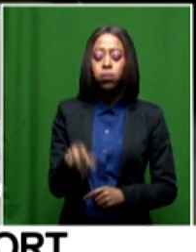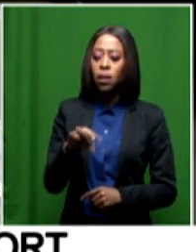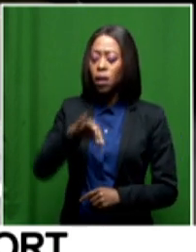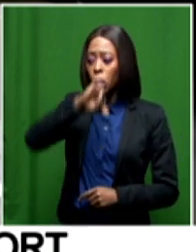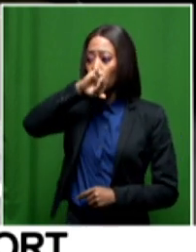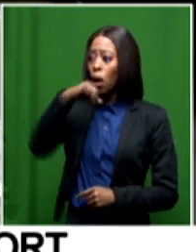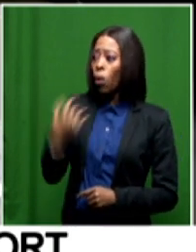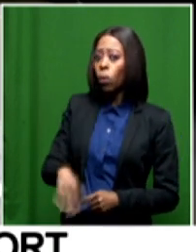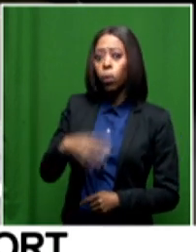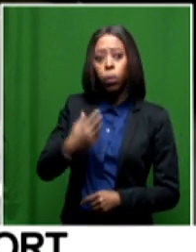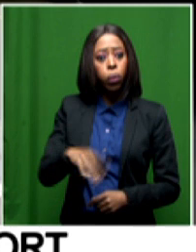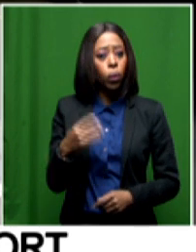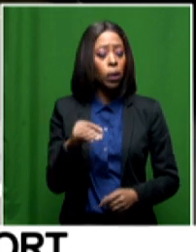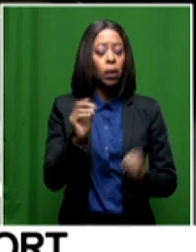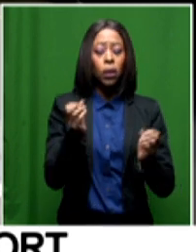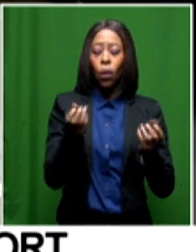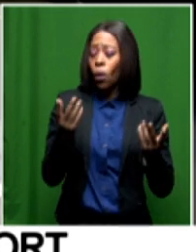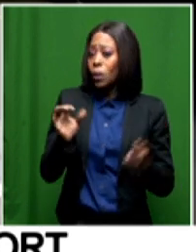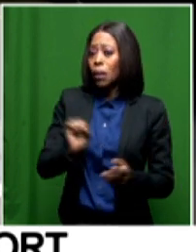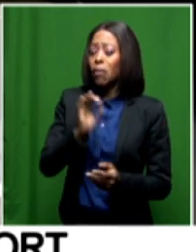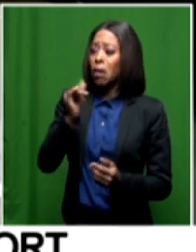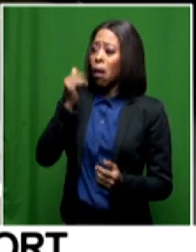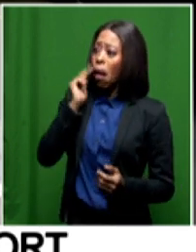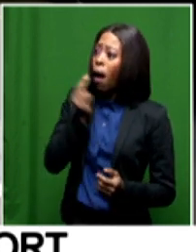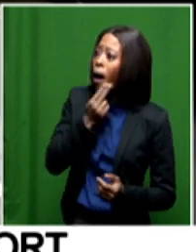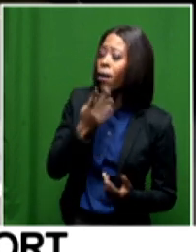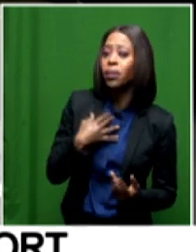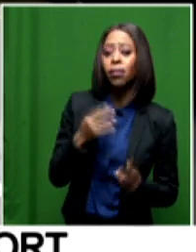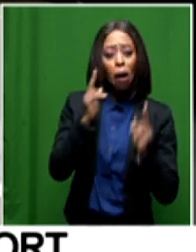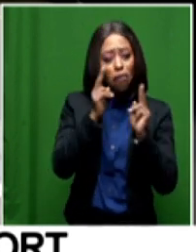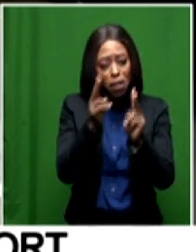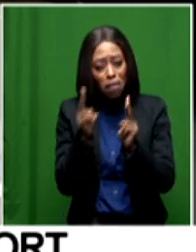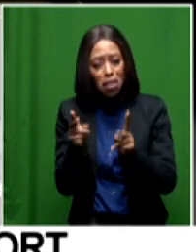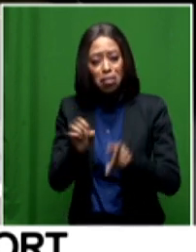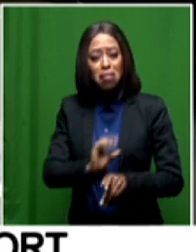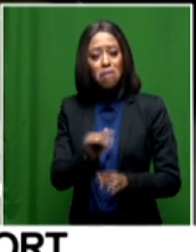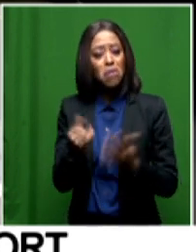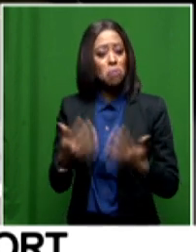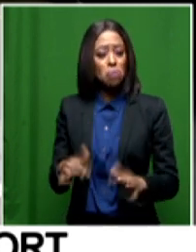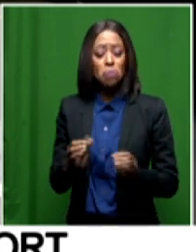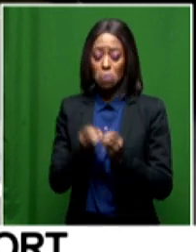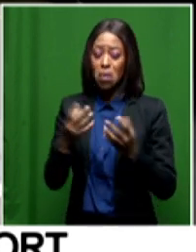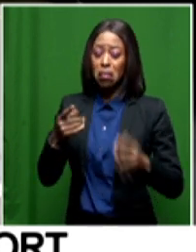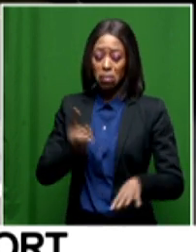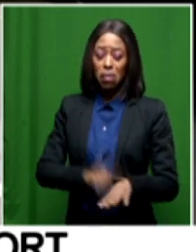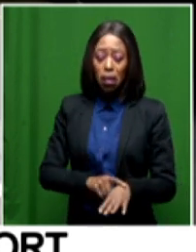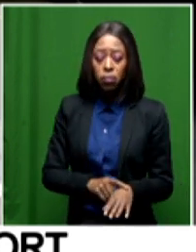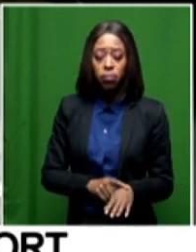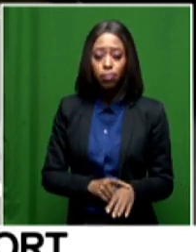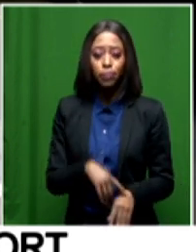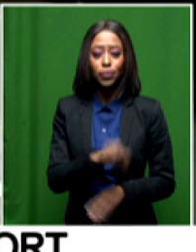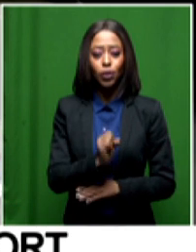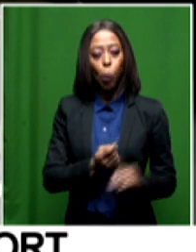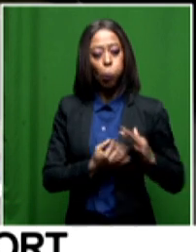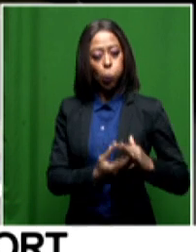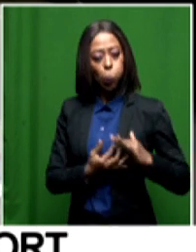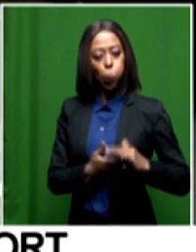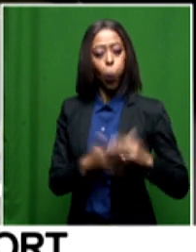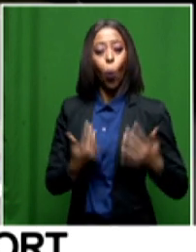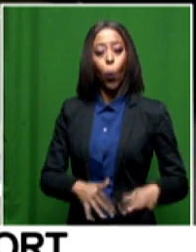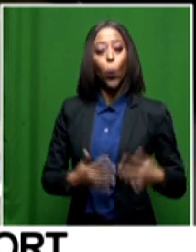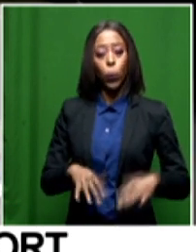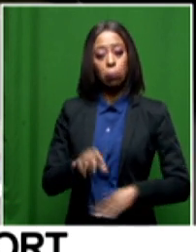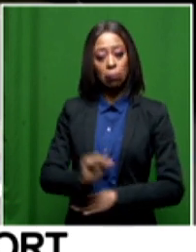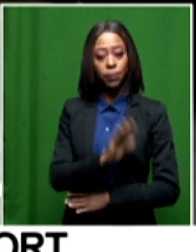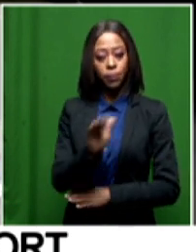And he loved South Africa. And he's been here many, many times on different holidays, coming on safari. So he is very passionate about South